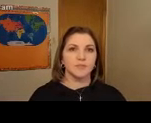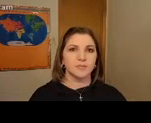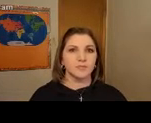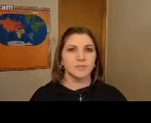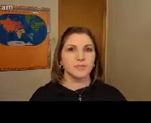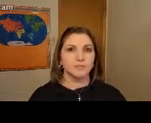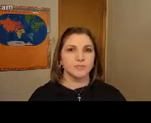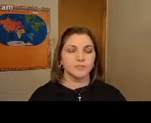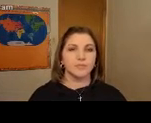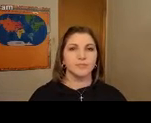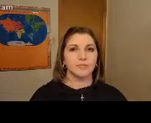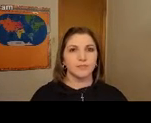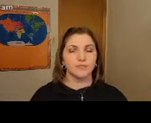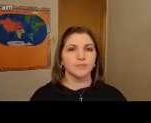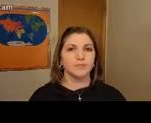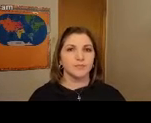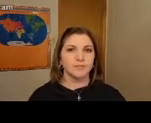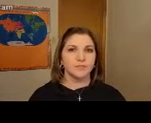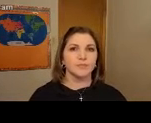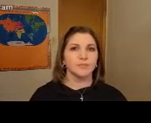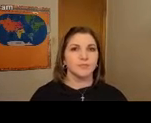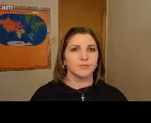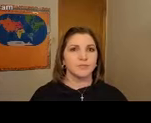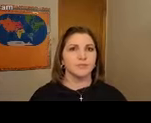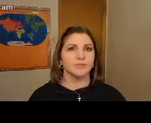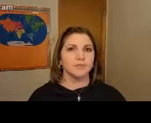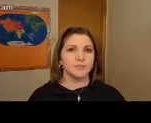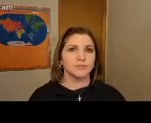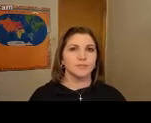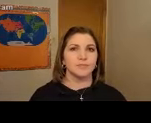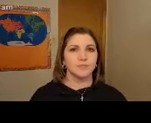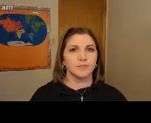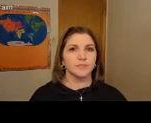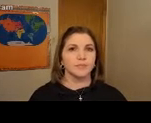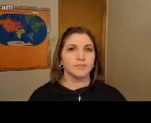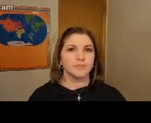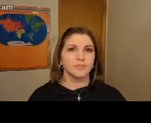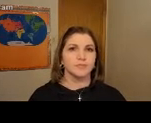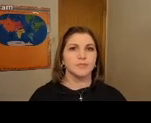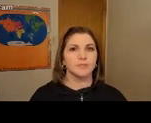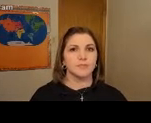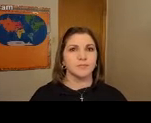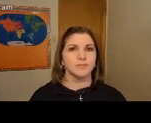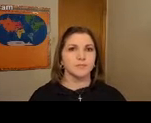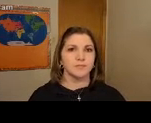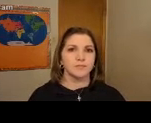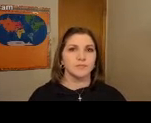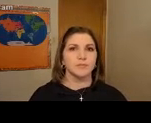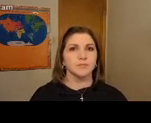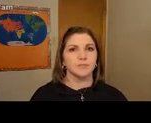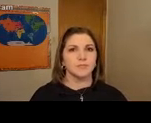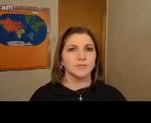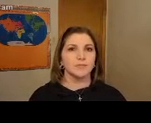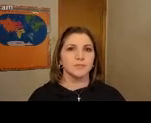similar, like dollhouses and ponies, both miniature. I contrast when I say how things are different. Give examples and